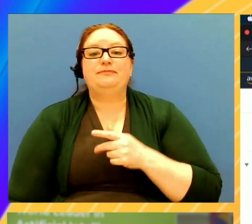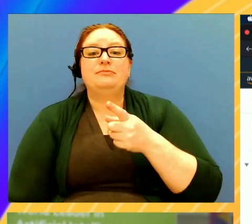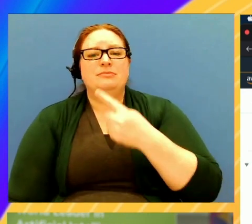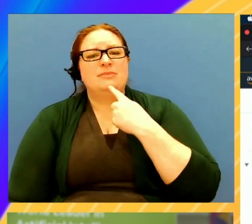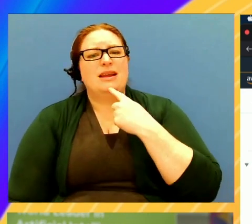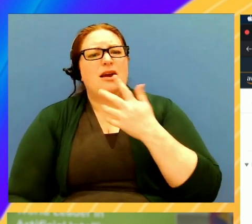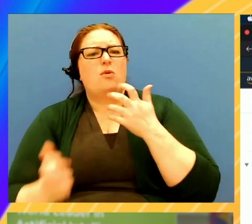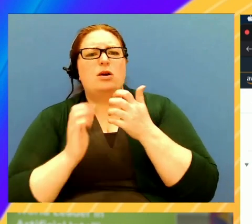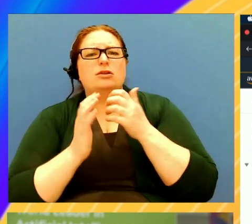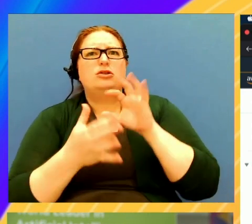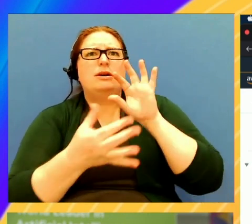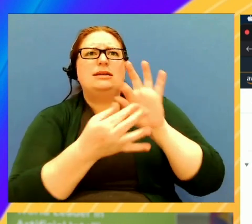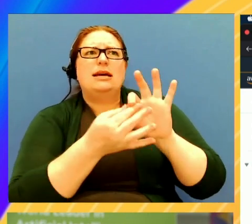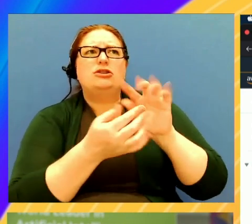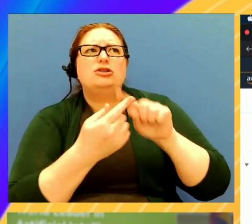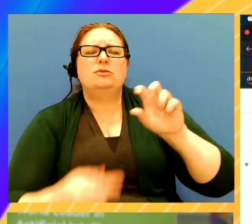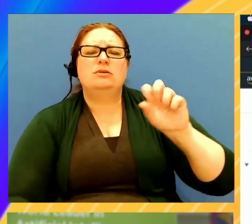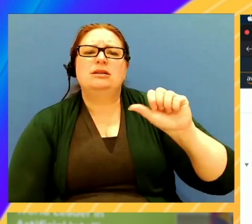attach it to the sandbox?